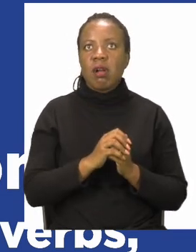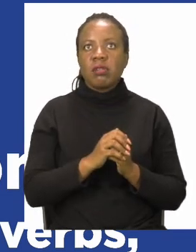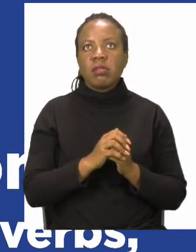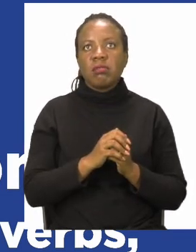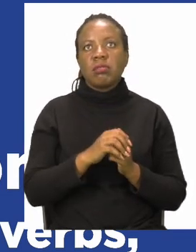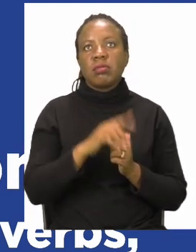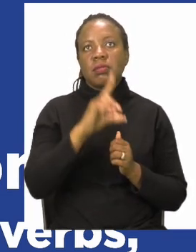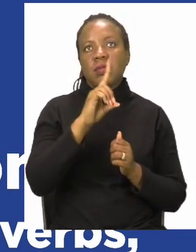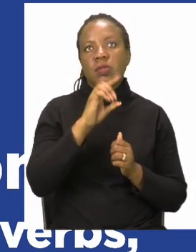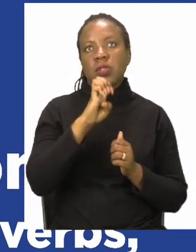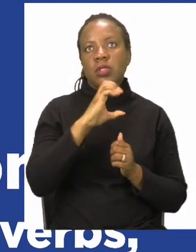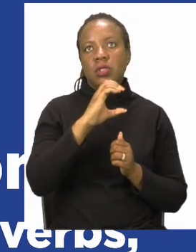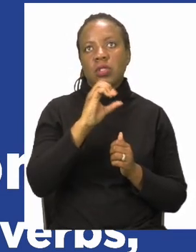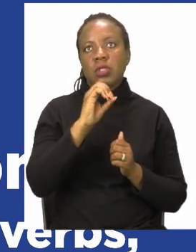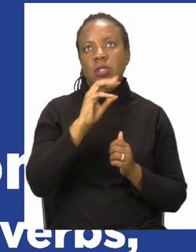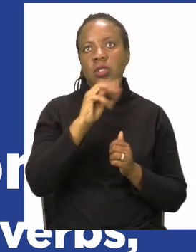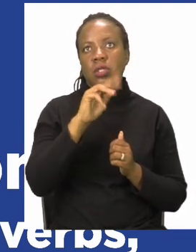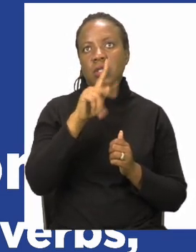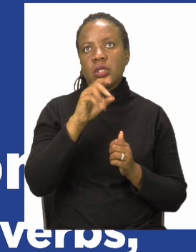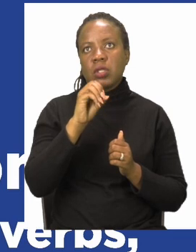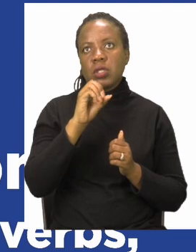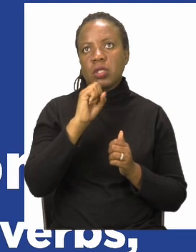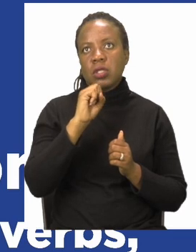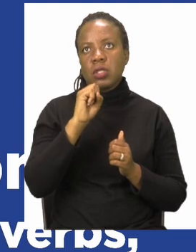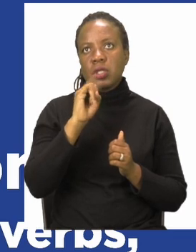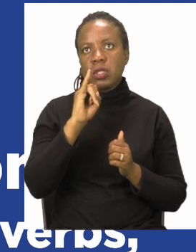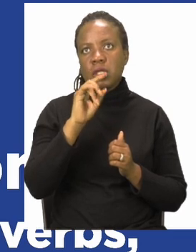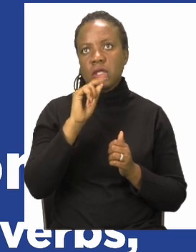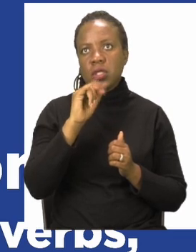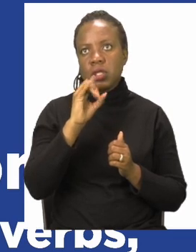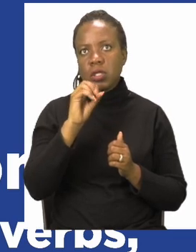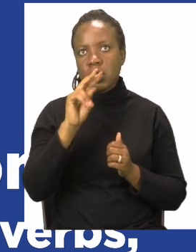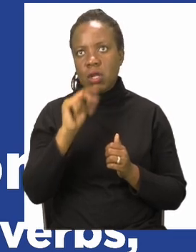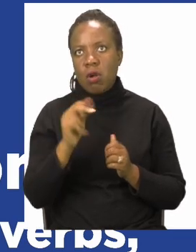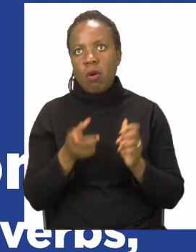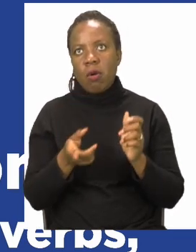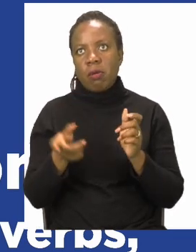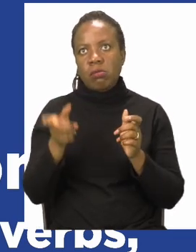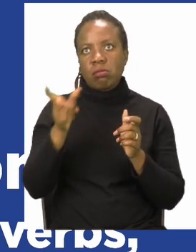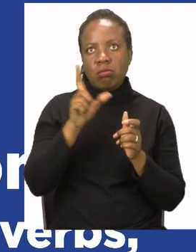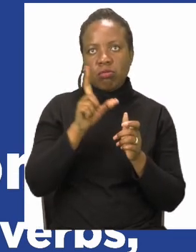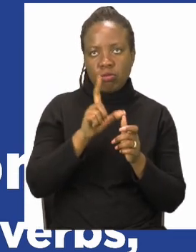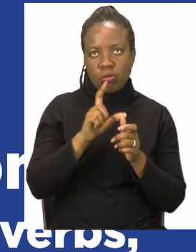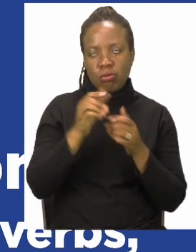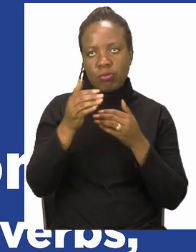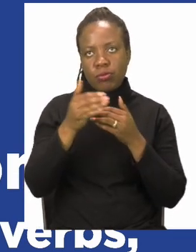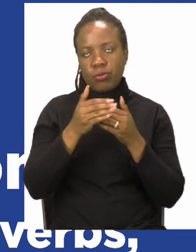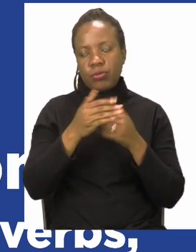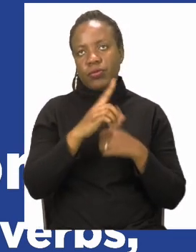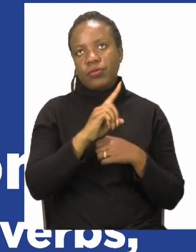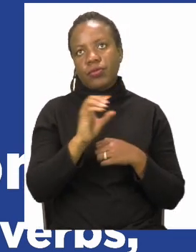decomposition, and rounding off to the nearest 10.